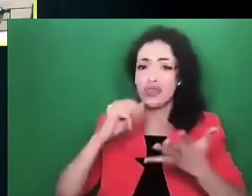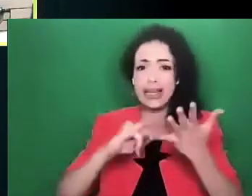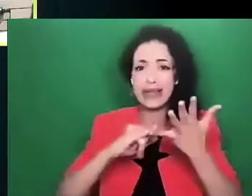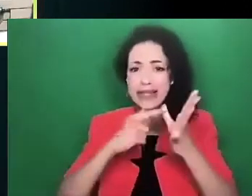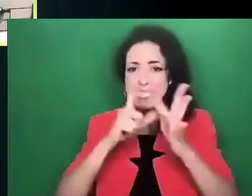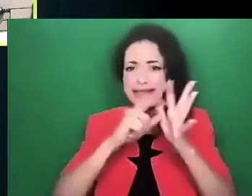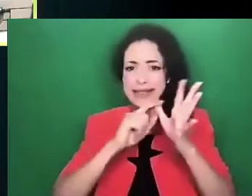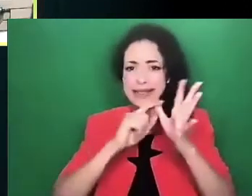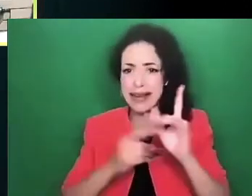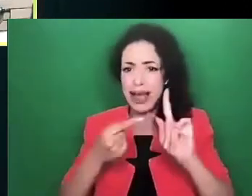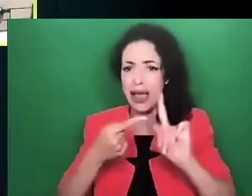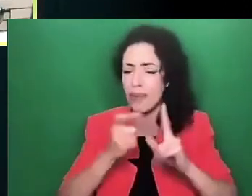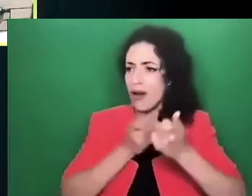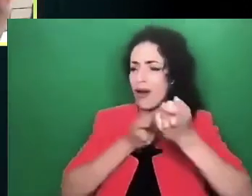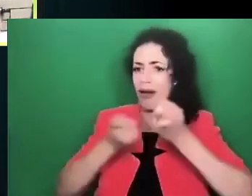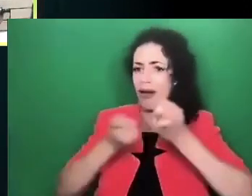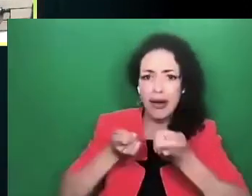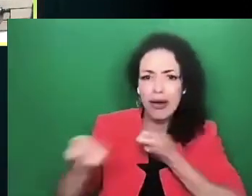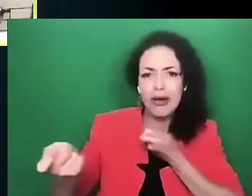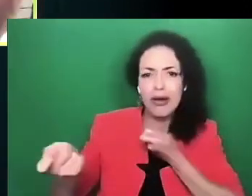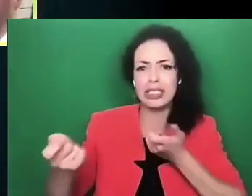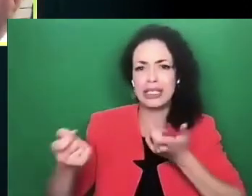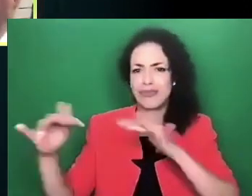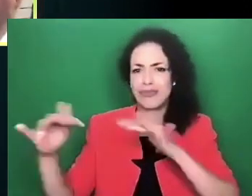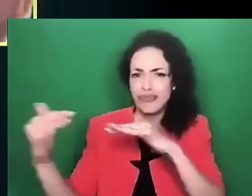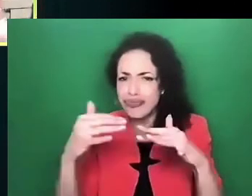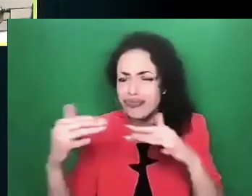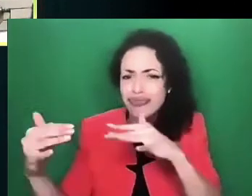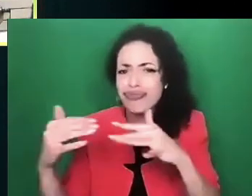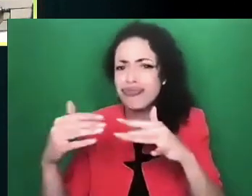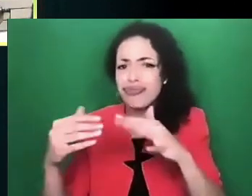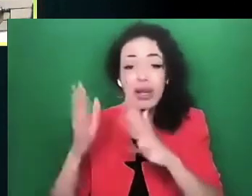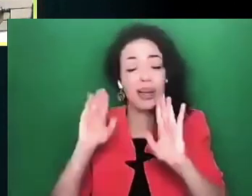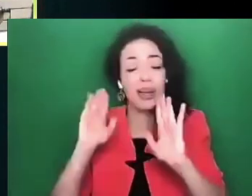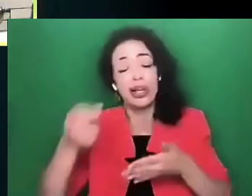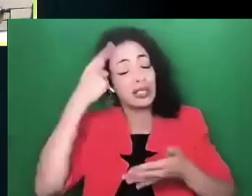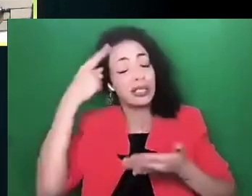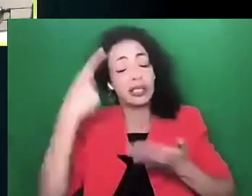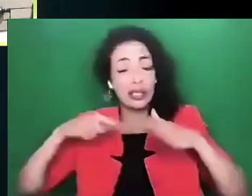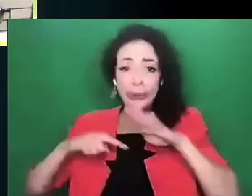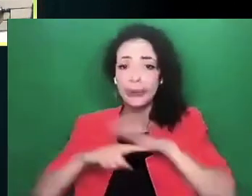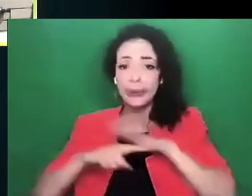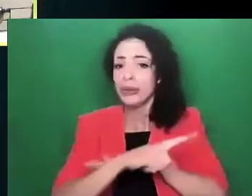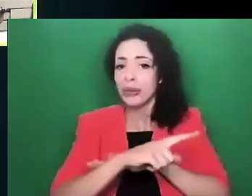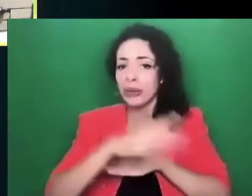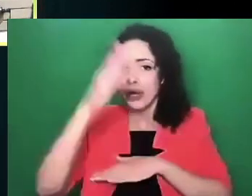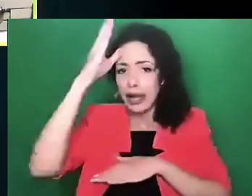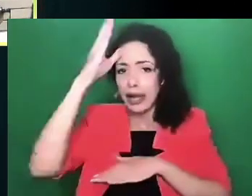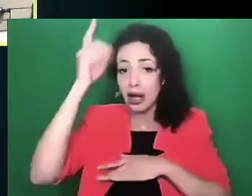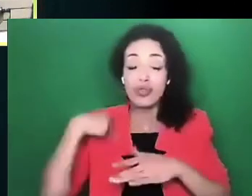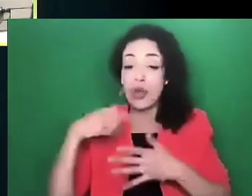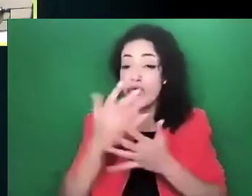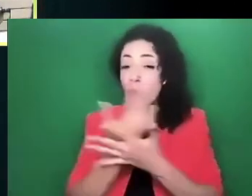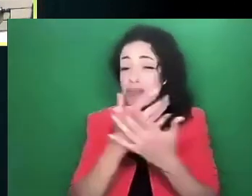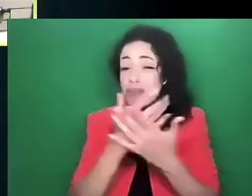reasons. But for decades, we were abroad while Iraq was being destroyed and you had the sanctions, the